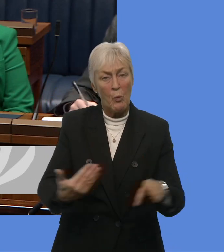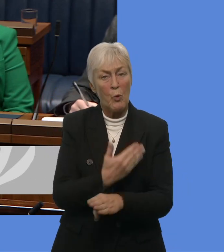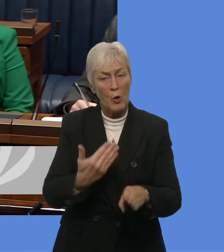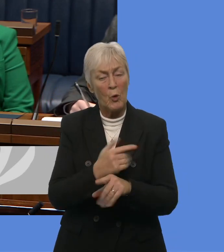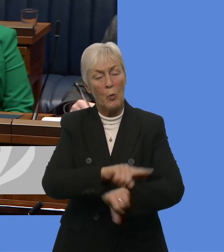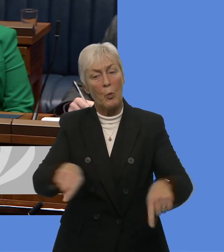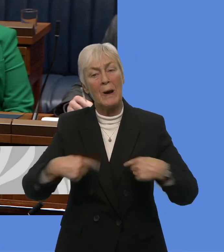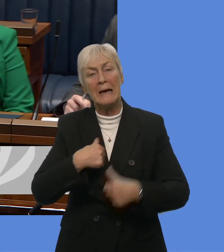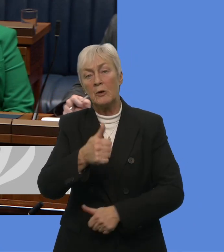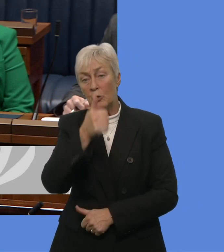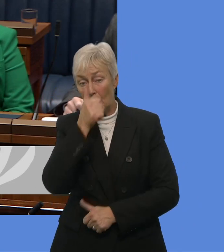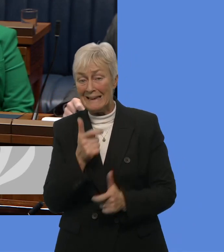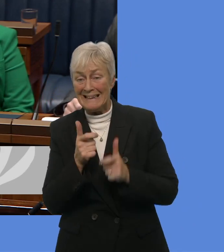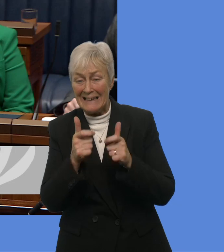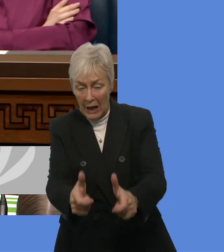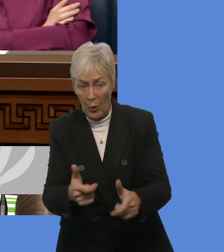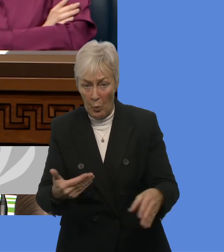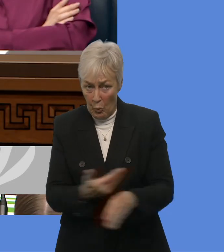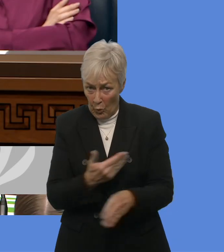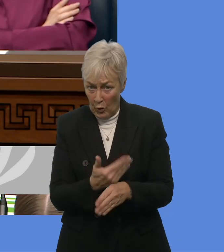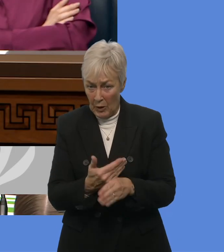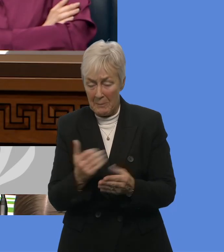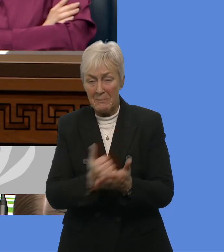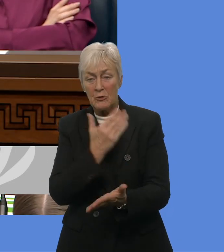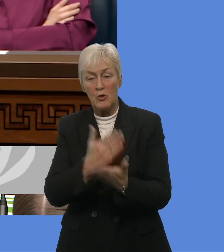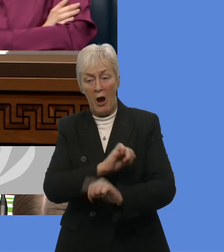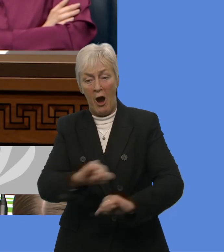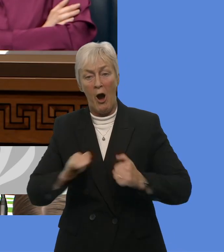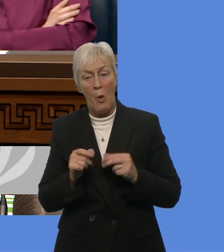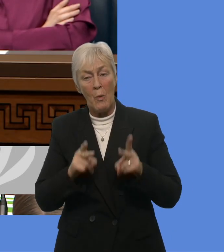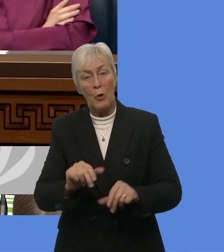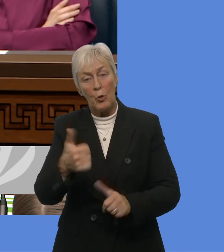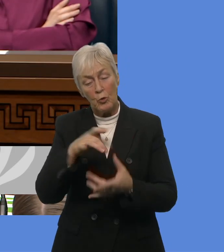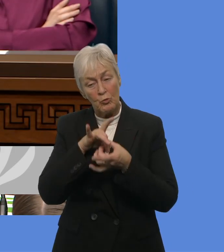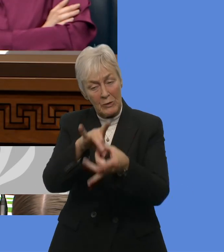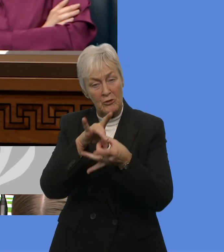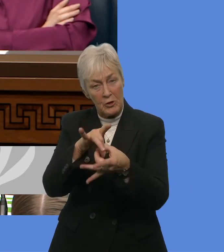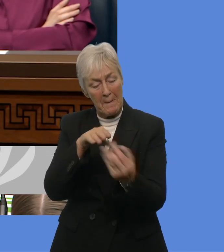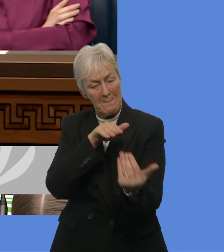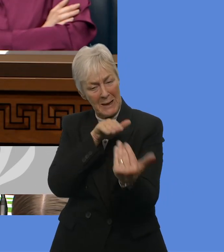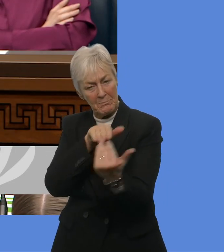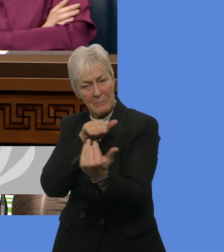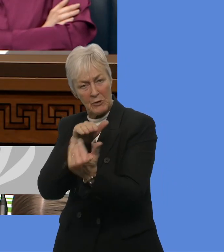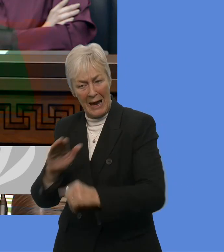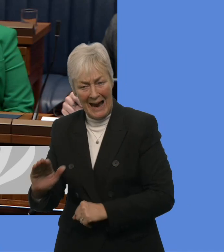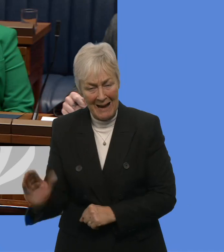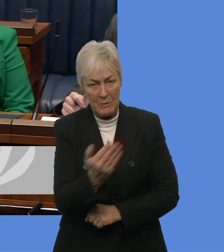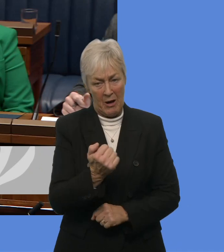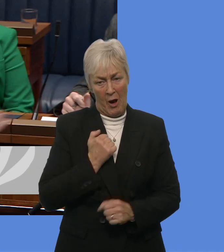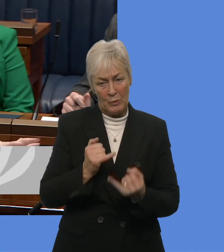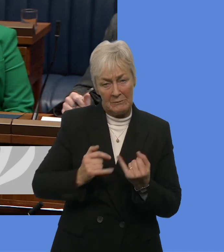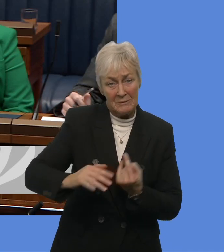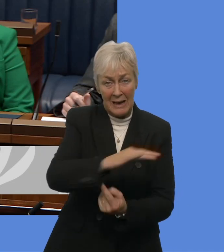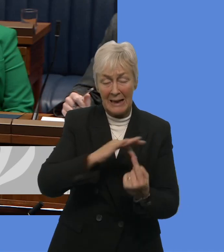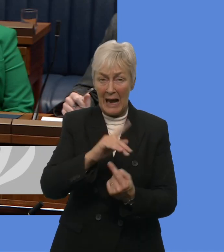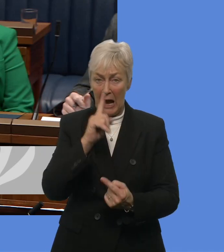But we know there remains work to be done, and we want to ensure that our approach to good relations meets the needs of everyone in our society. And we acknowledge that